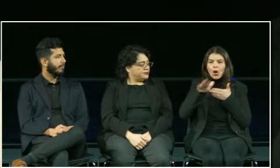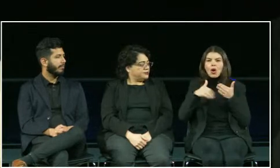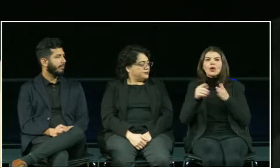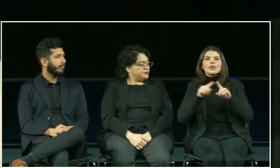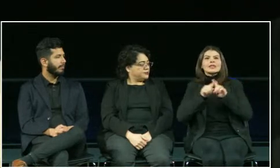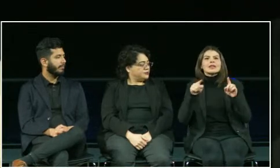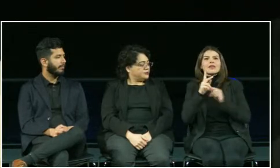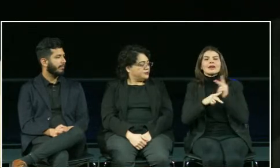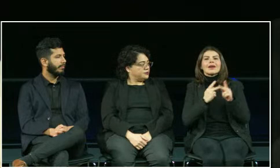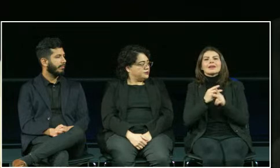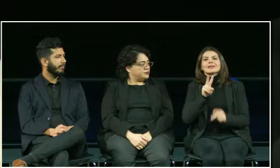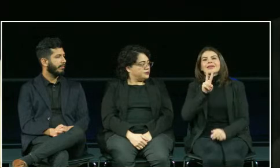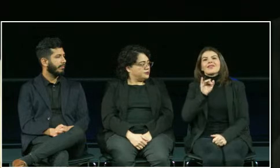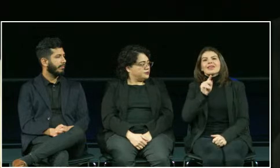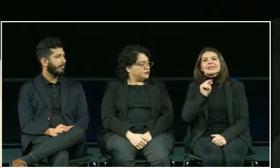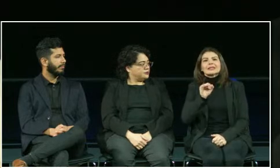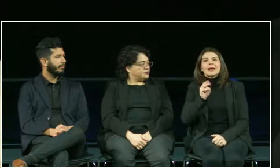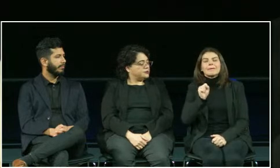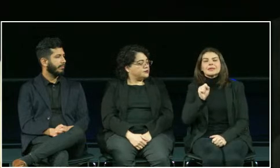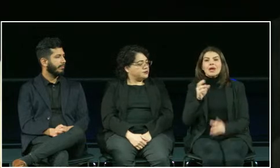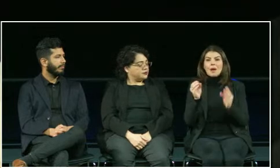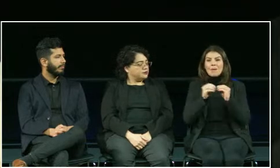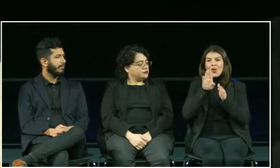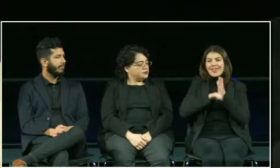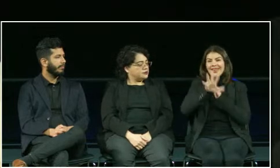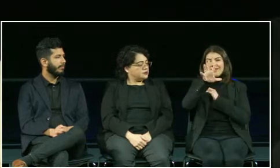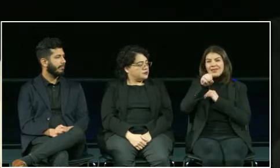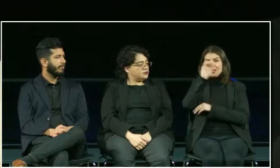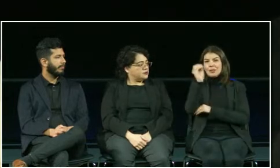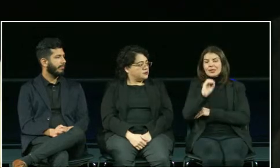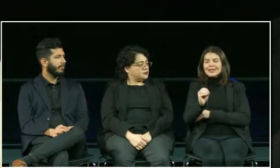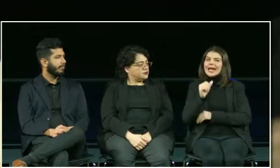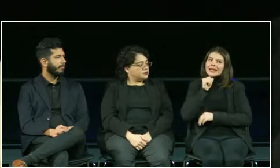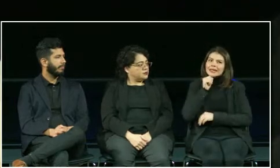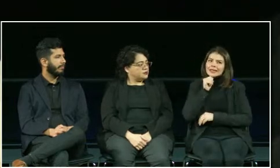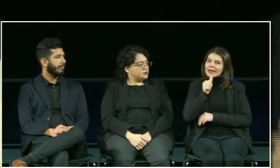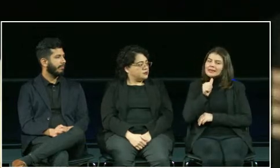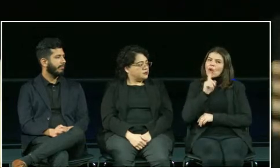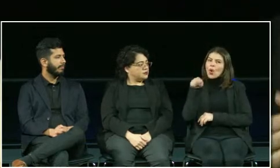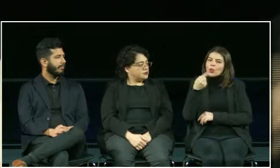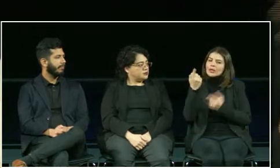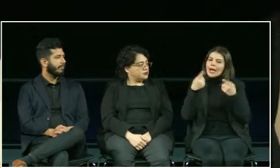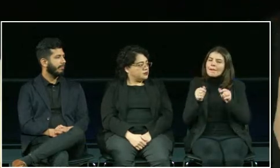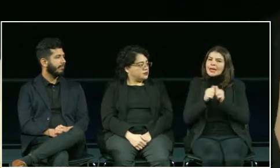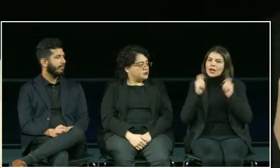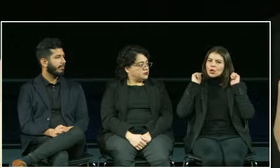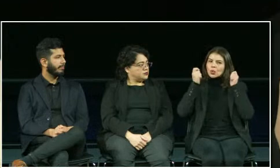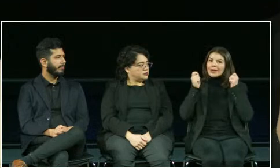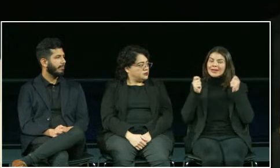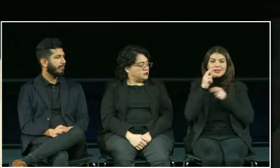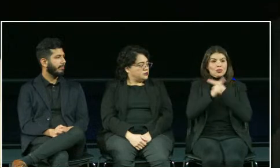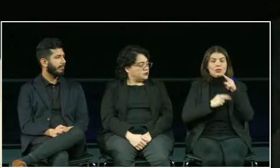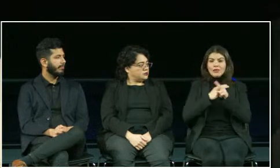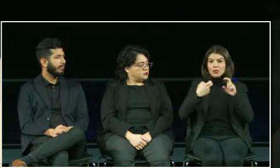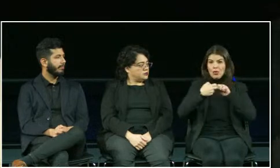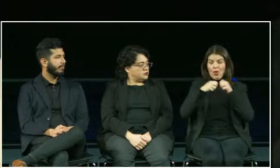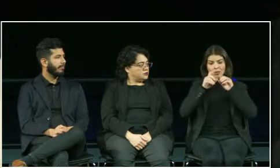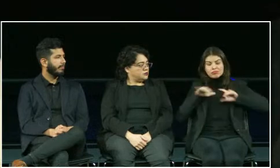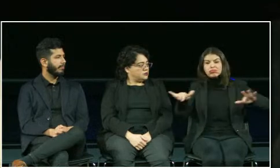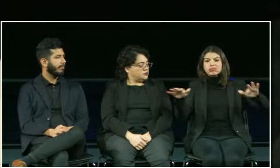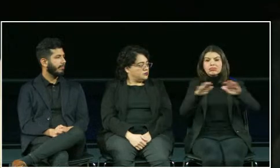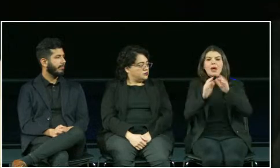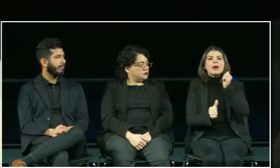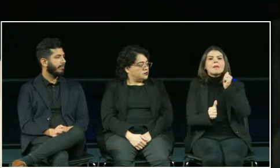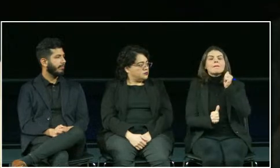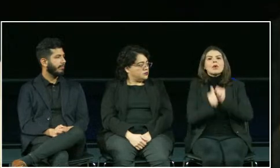these victims is more than 50% of, and it doesn't go only for Greenland, it's just, you know, a universal problem, but most of these kids